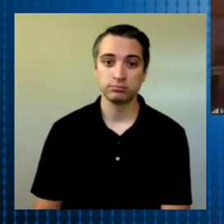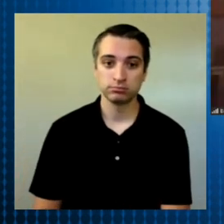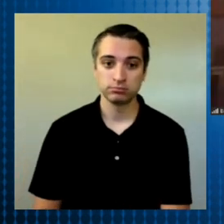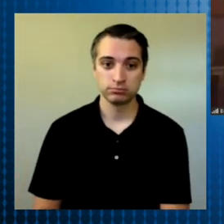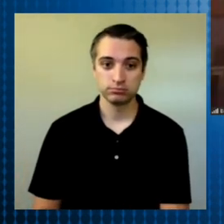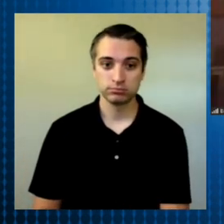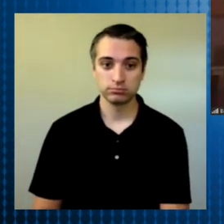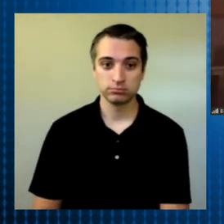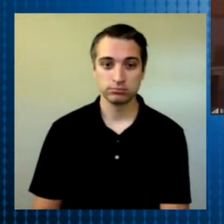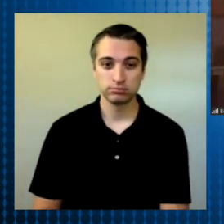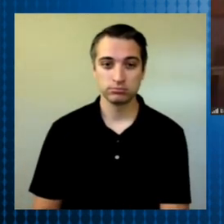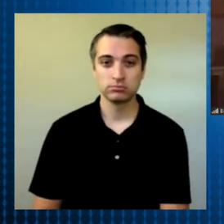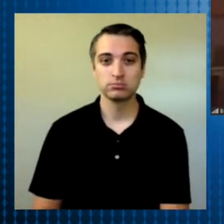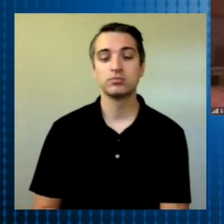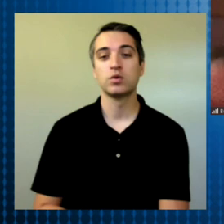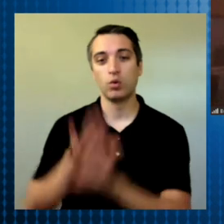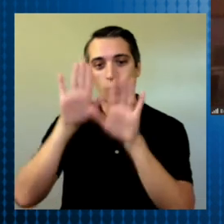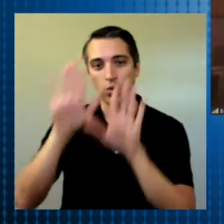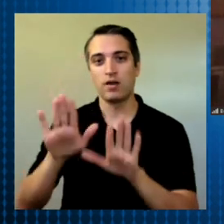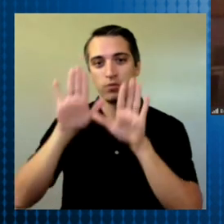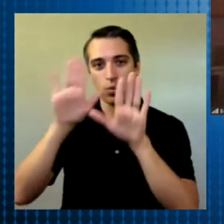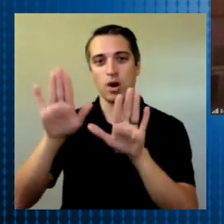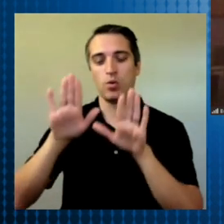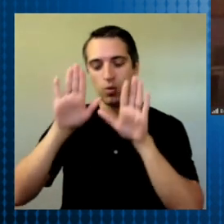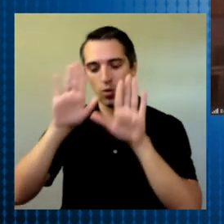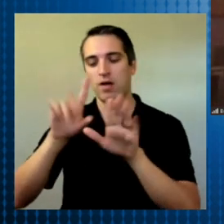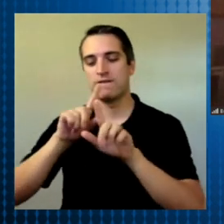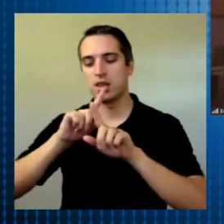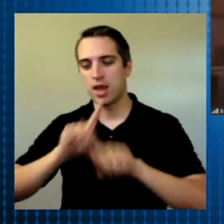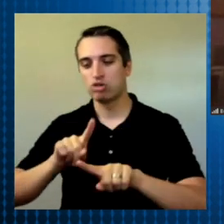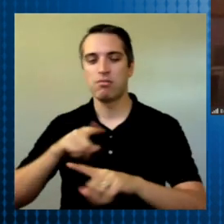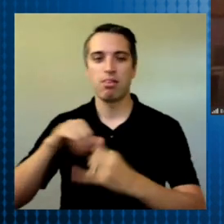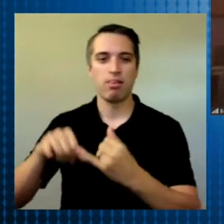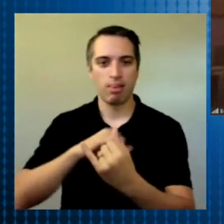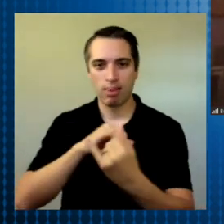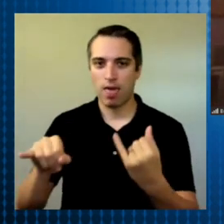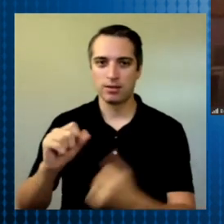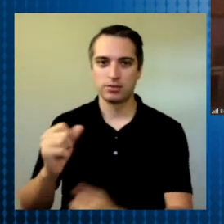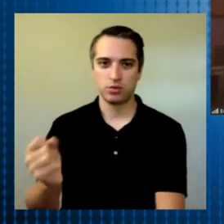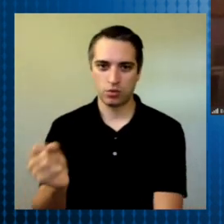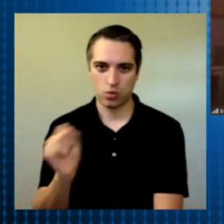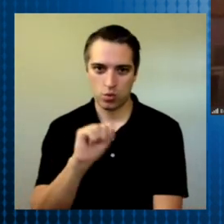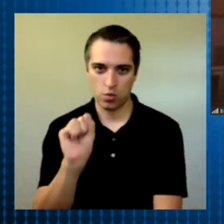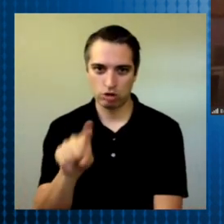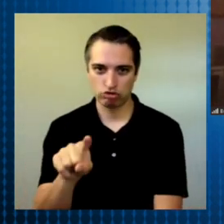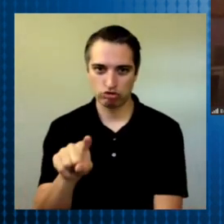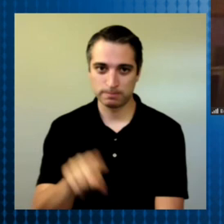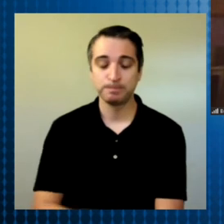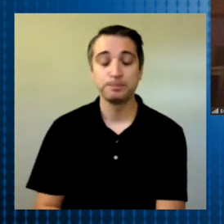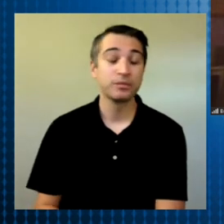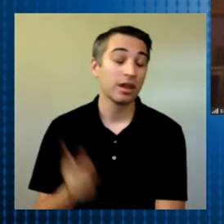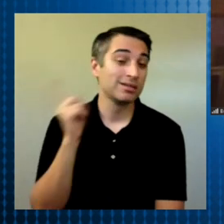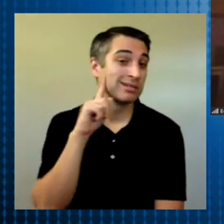Great, great, great answers. This is the last question. So it looks like, or it sounds